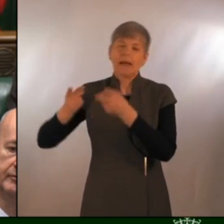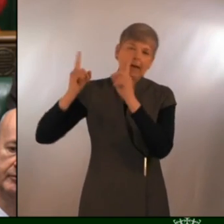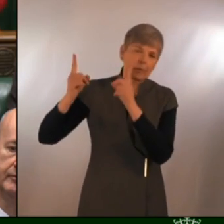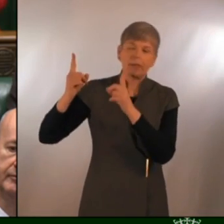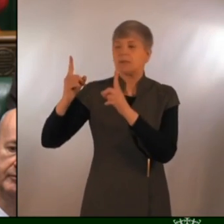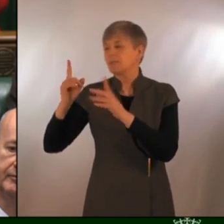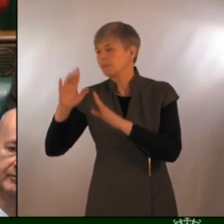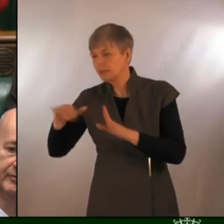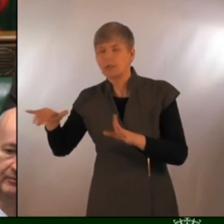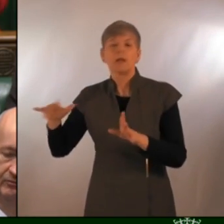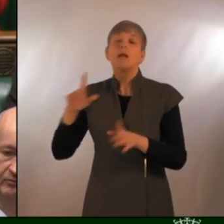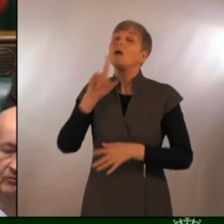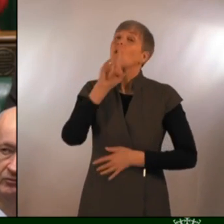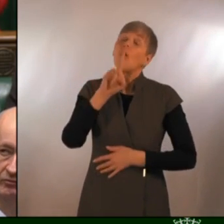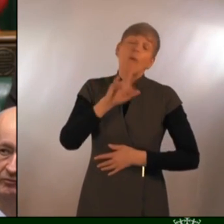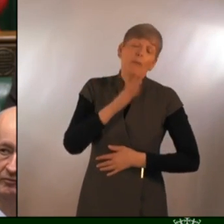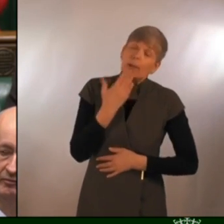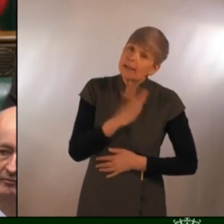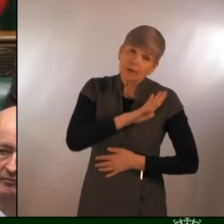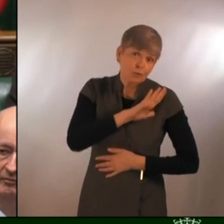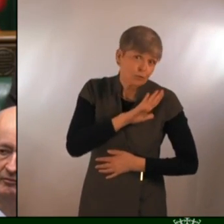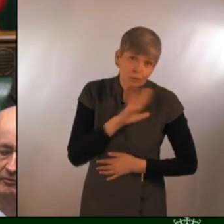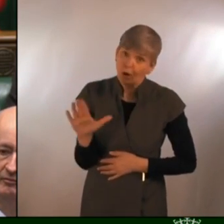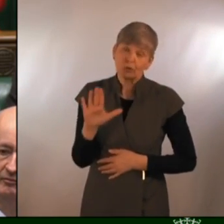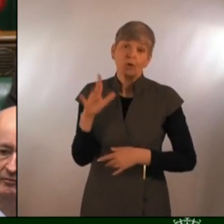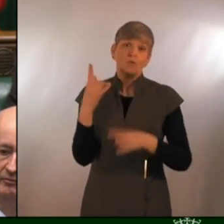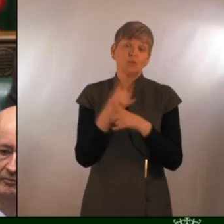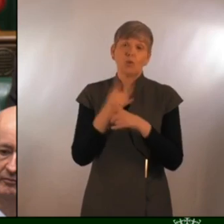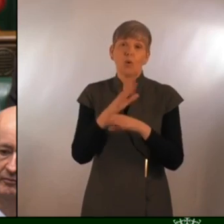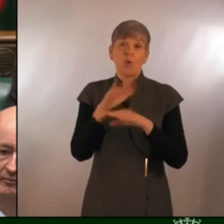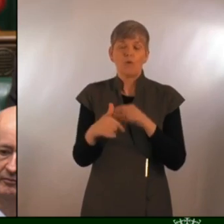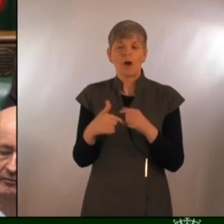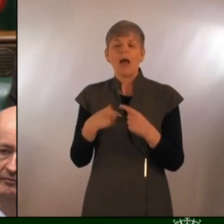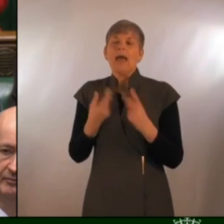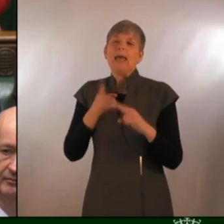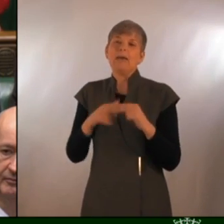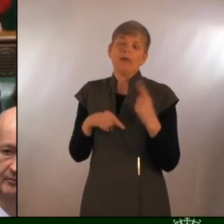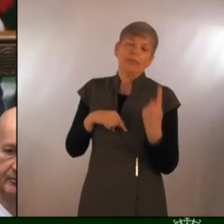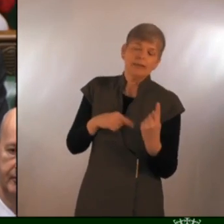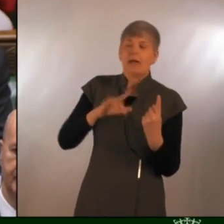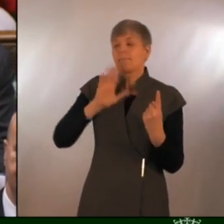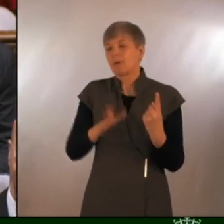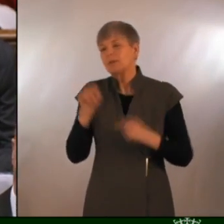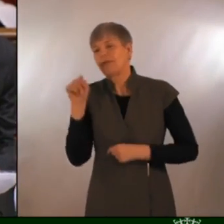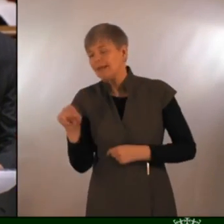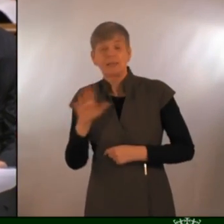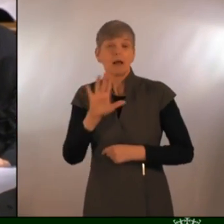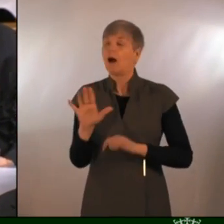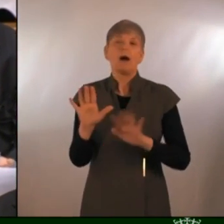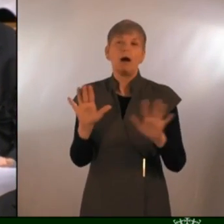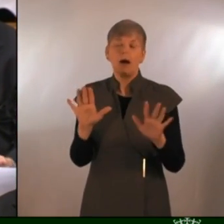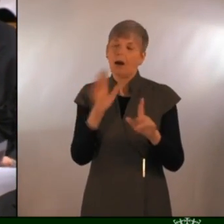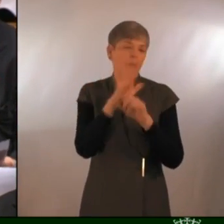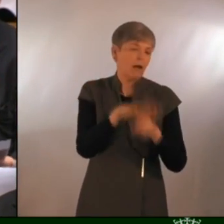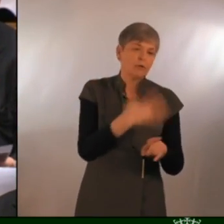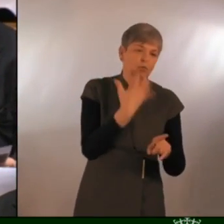or resorting to the potentially divisive tit-for-tat deflection of a very serious issue, which is anti-Semitism,